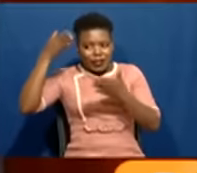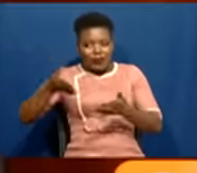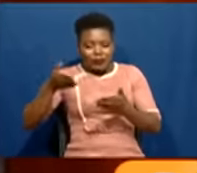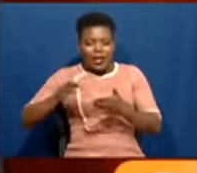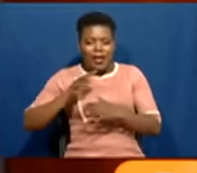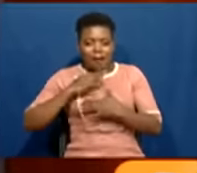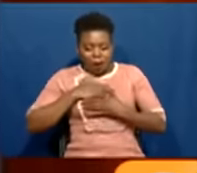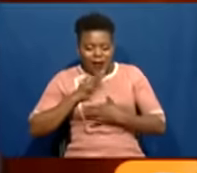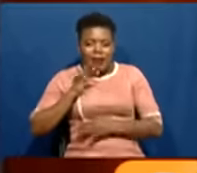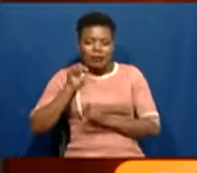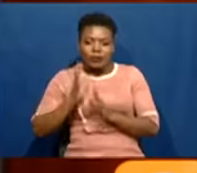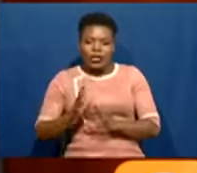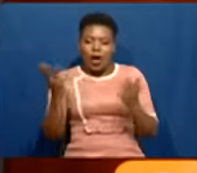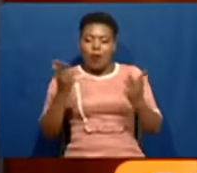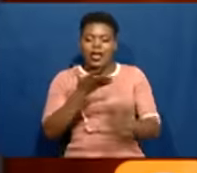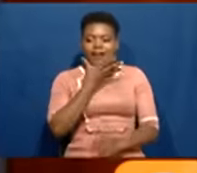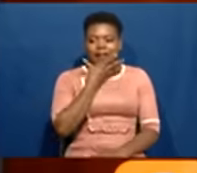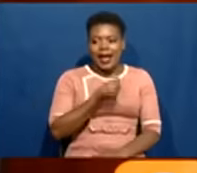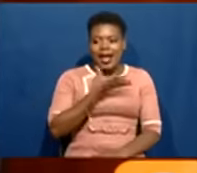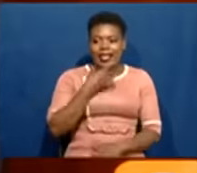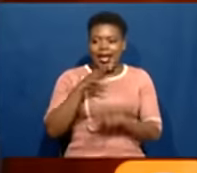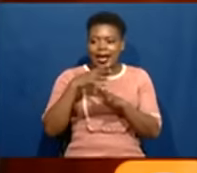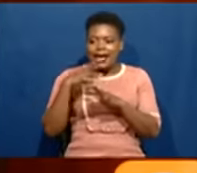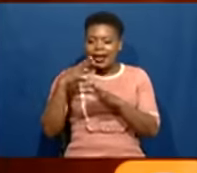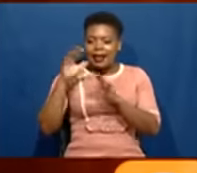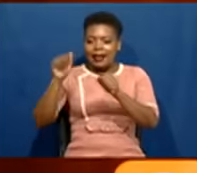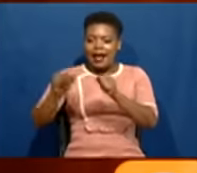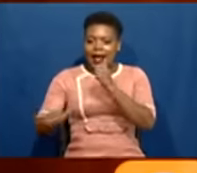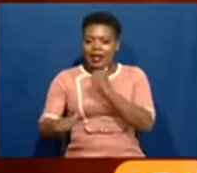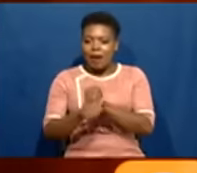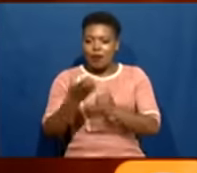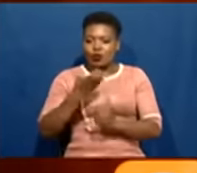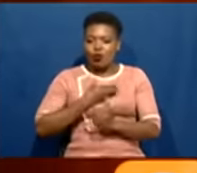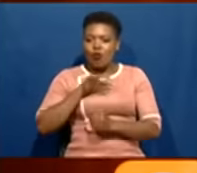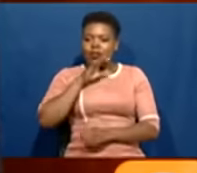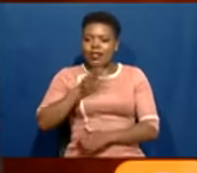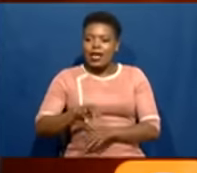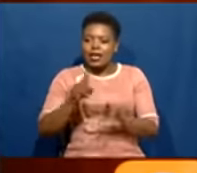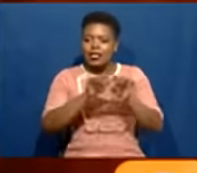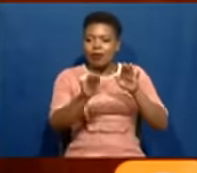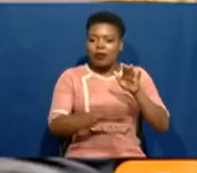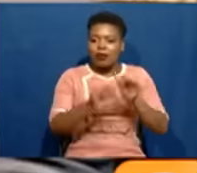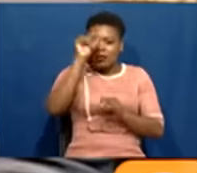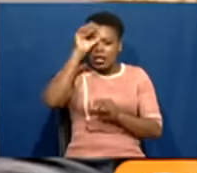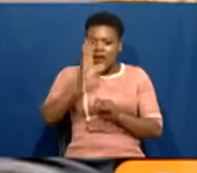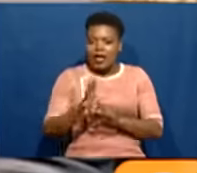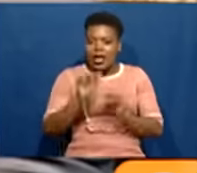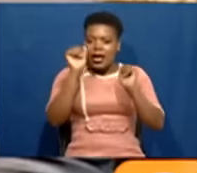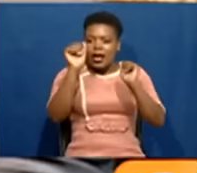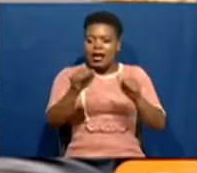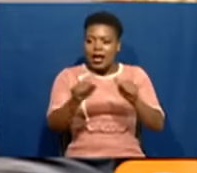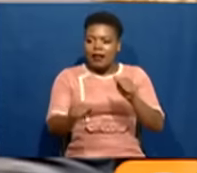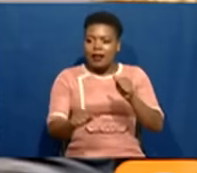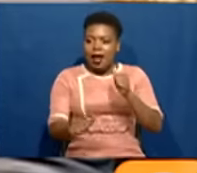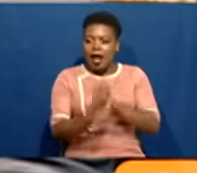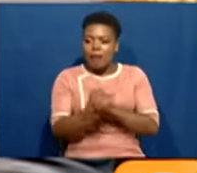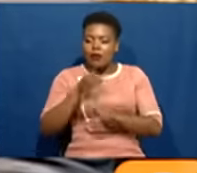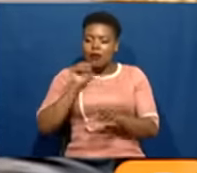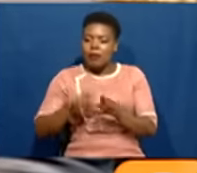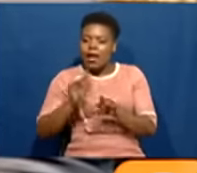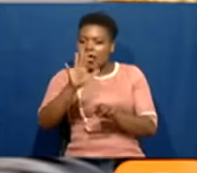Speaker, where a father can go against his own son and a deputy governor can go against his brother, is